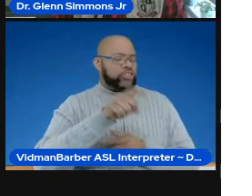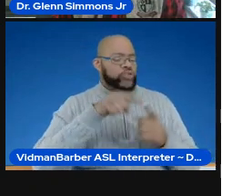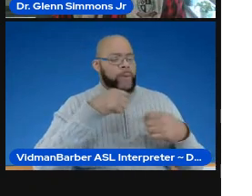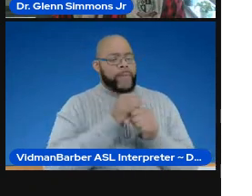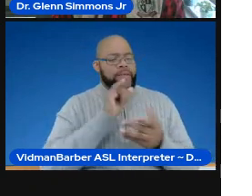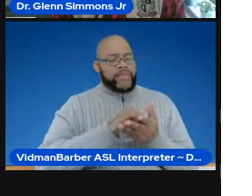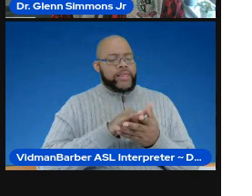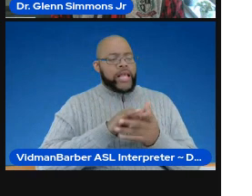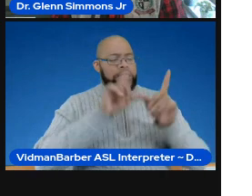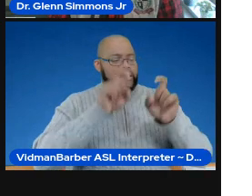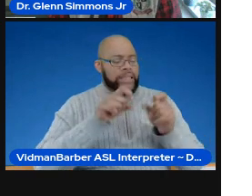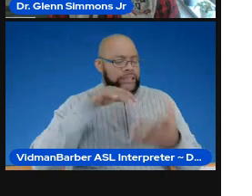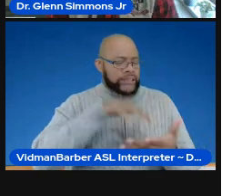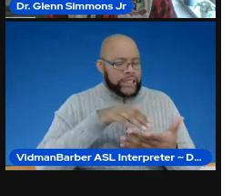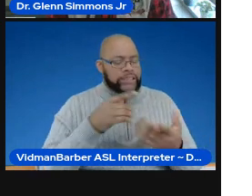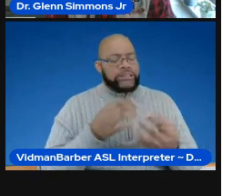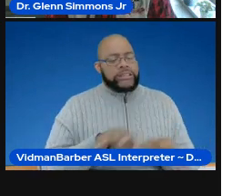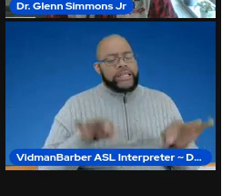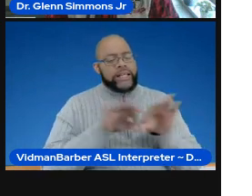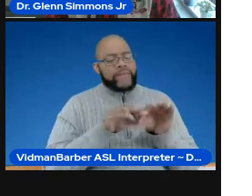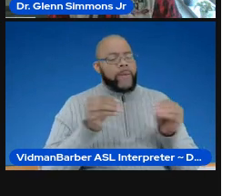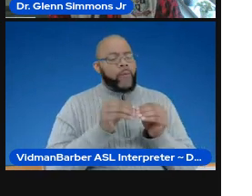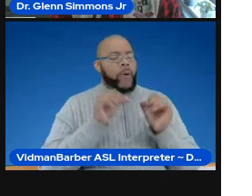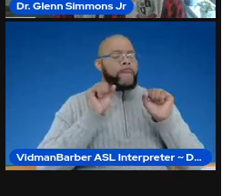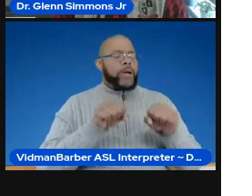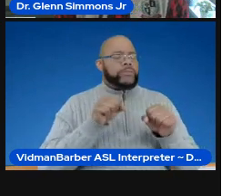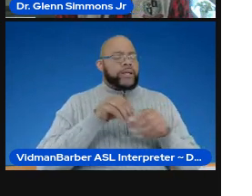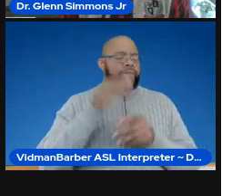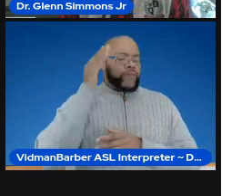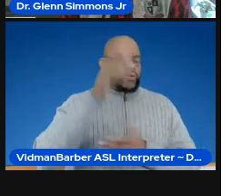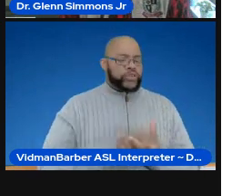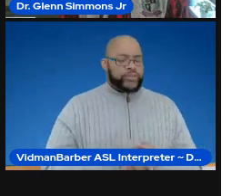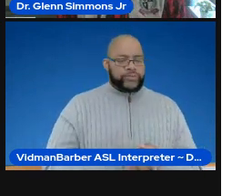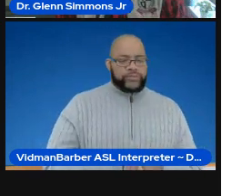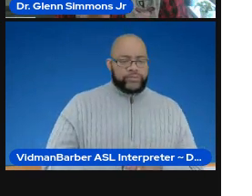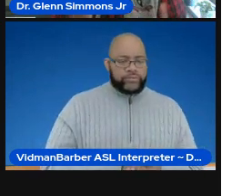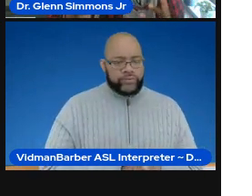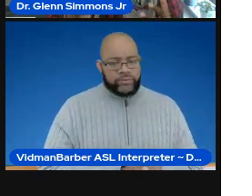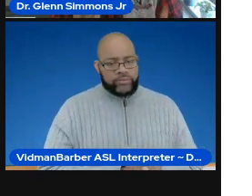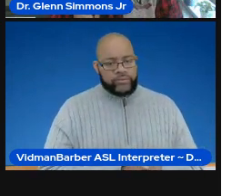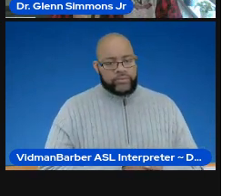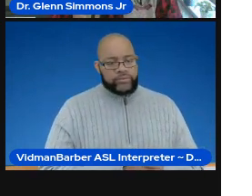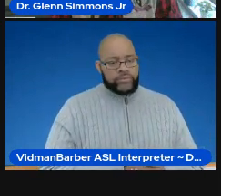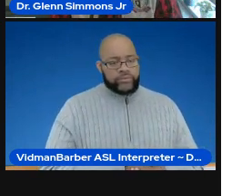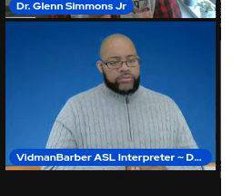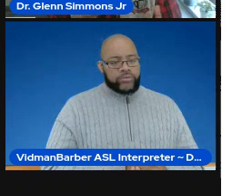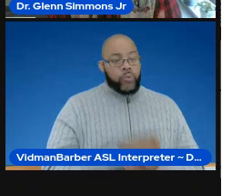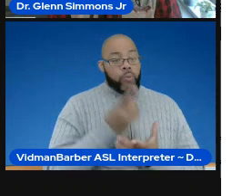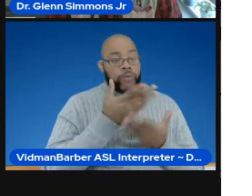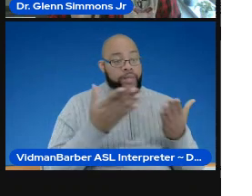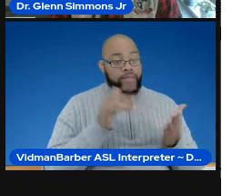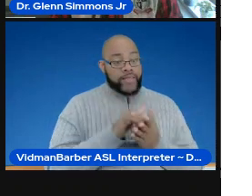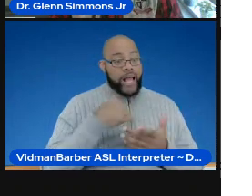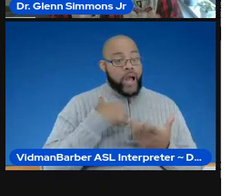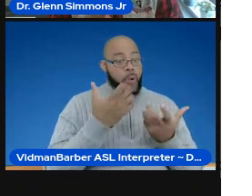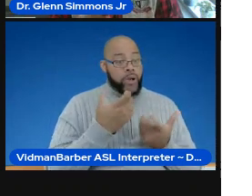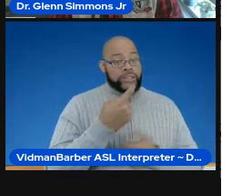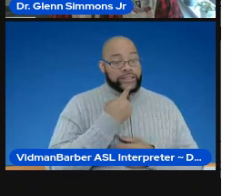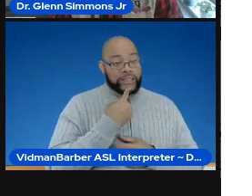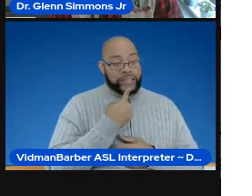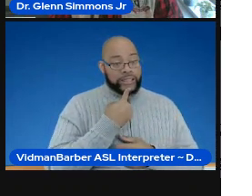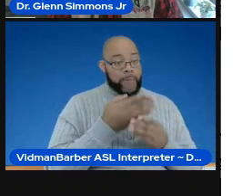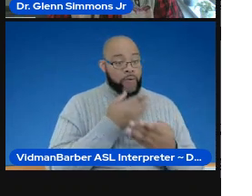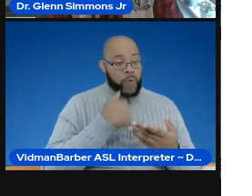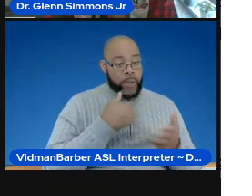pilot study significantly more feasible in the future. Now, one of the things that I want to say before